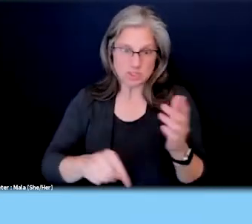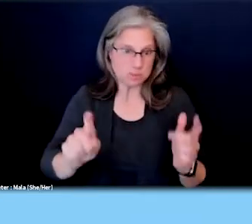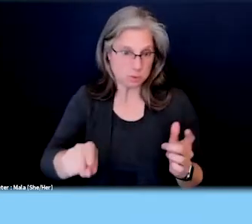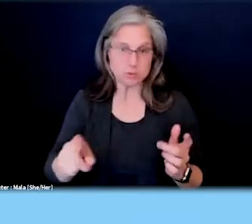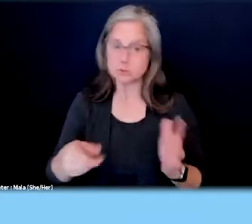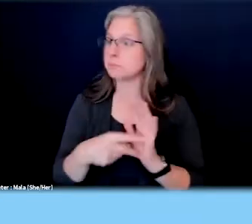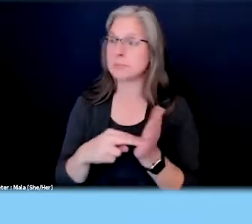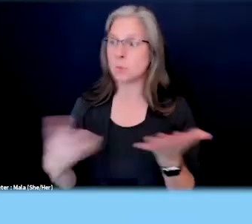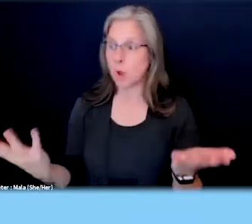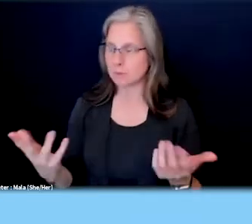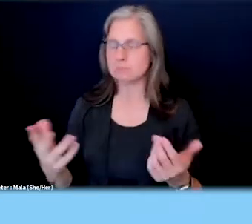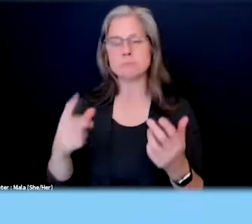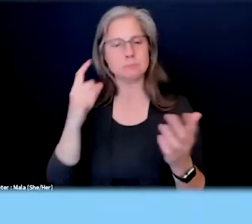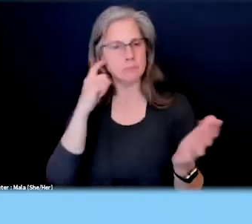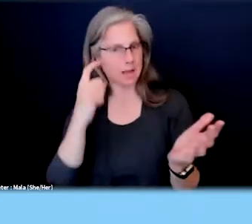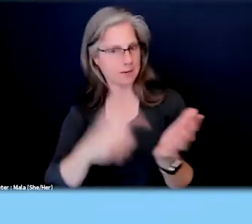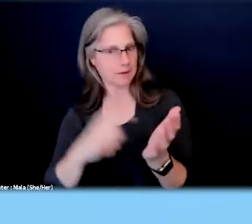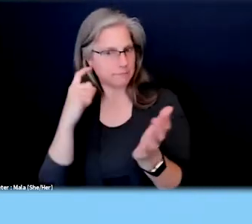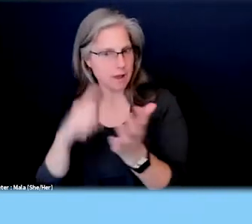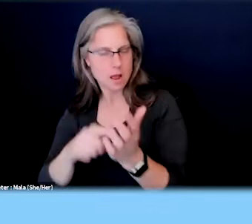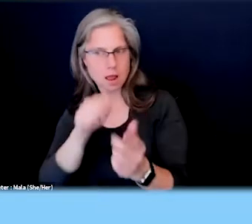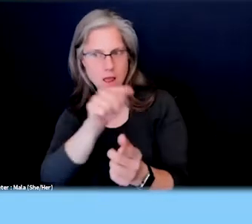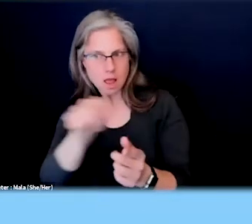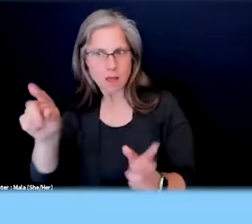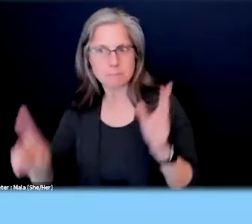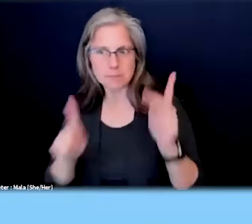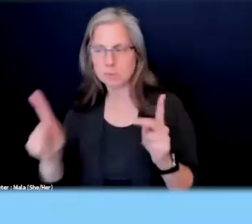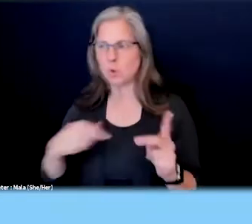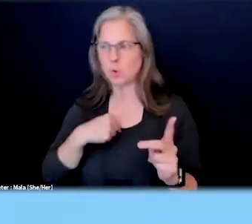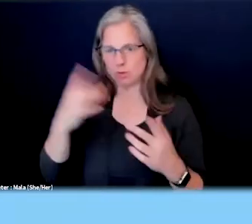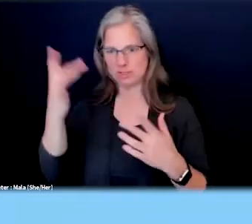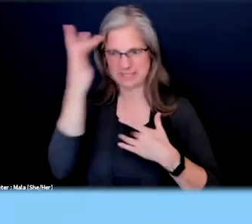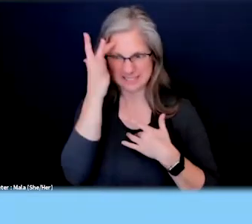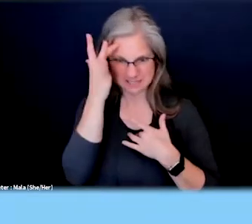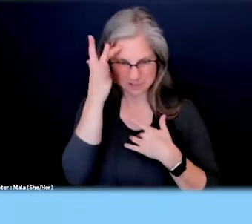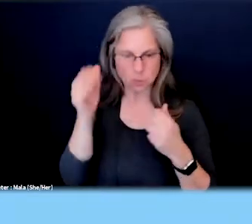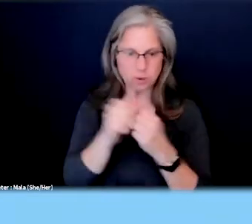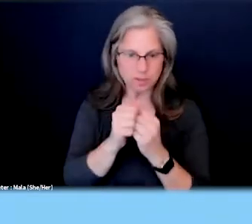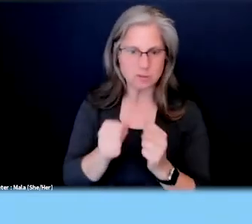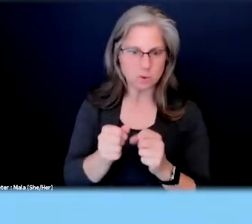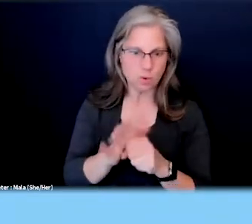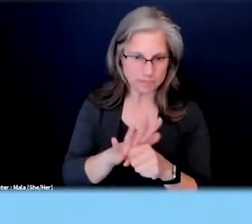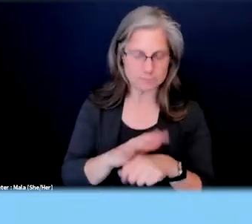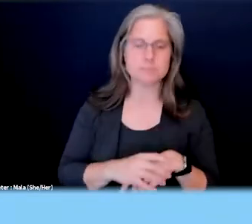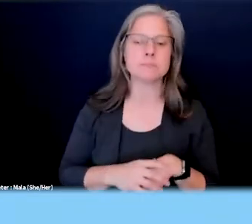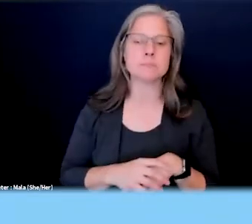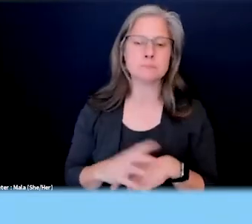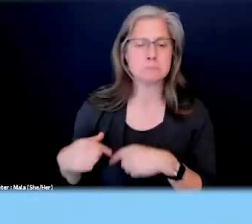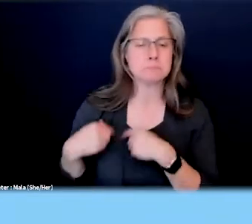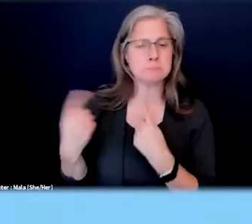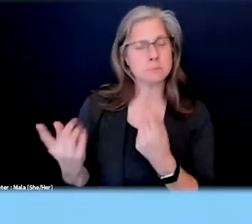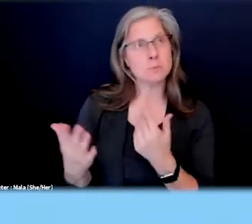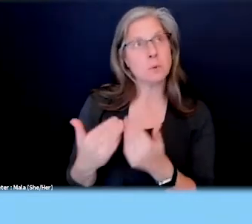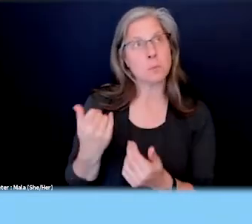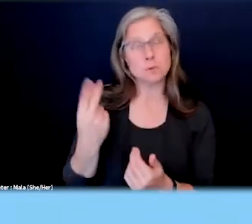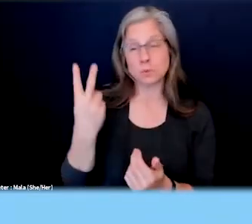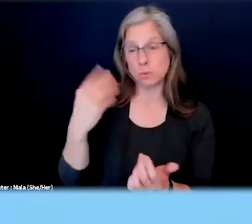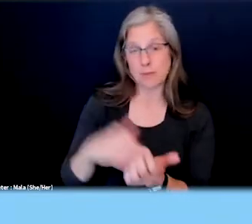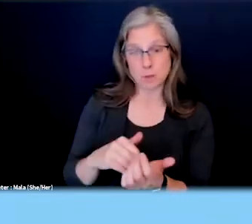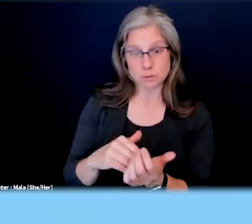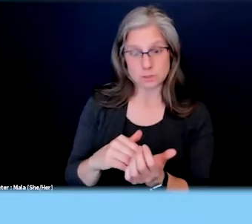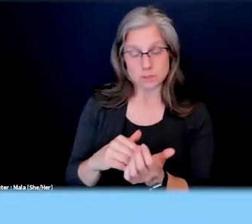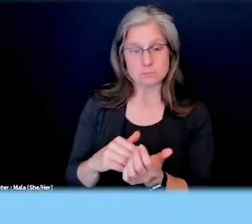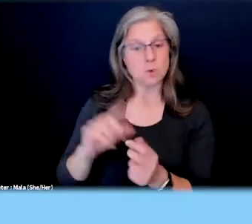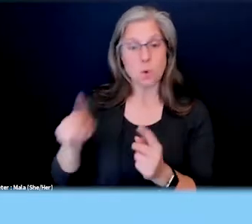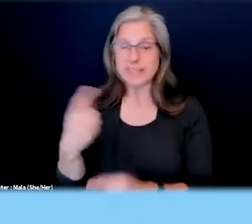is identifying folks who are positive for COVID. So we've had, out of almost 2,000 tests, we've had 8